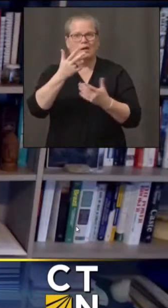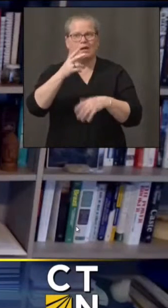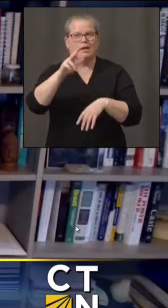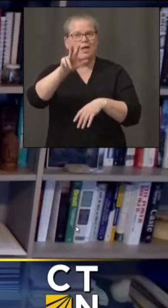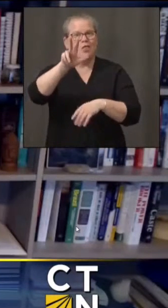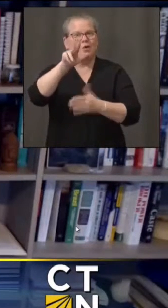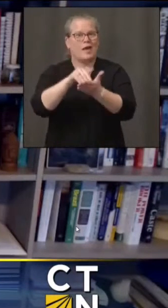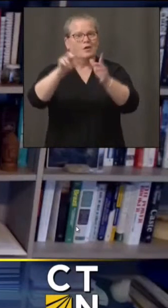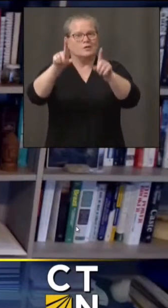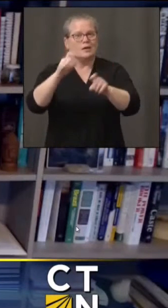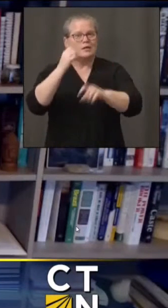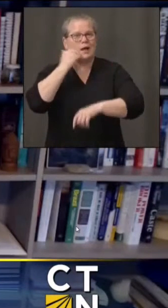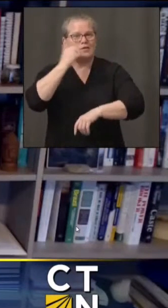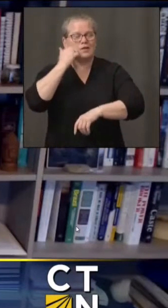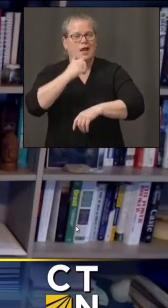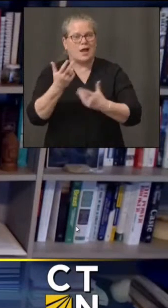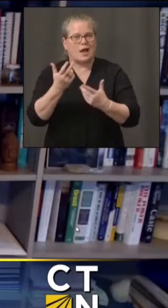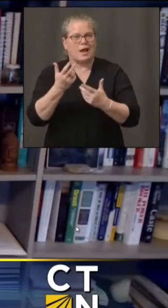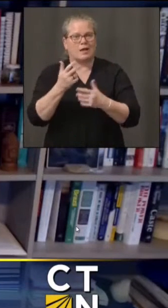to